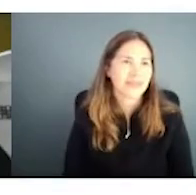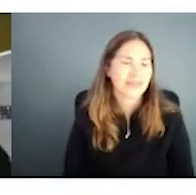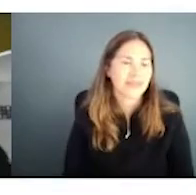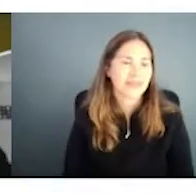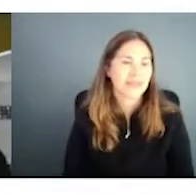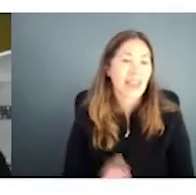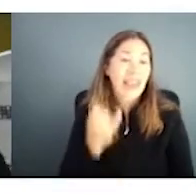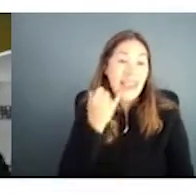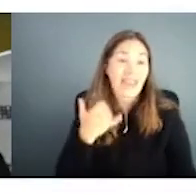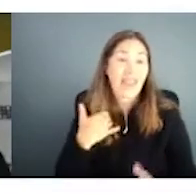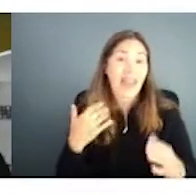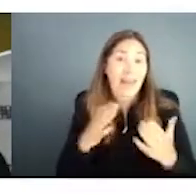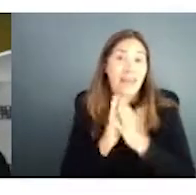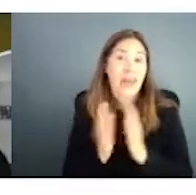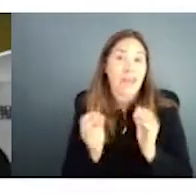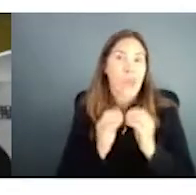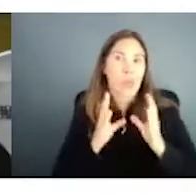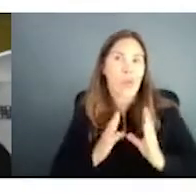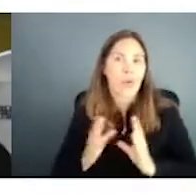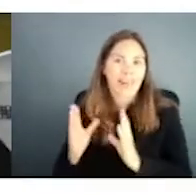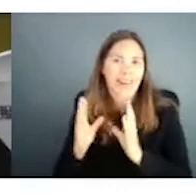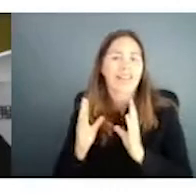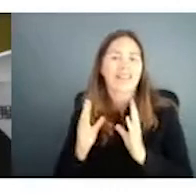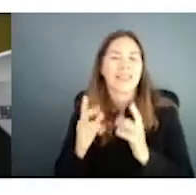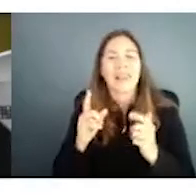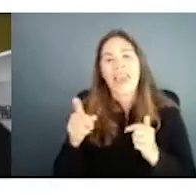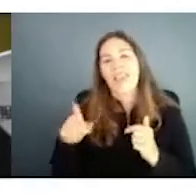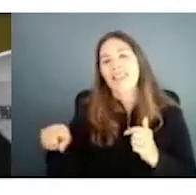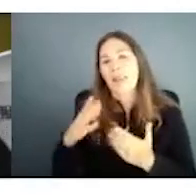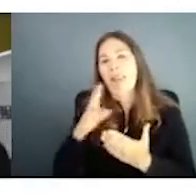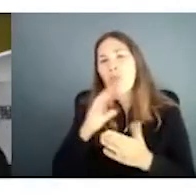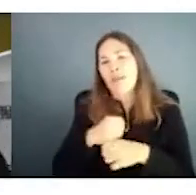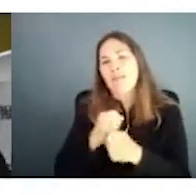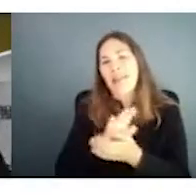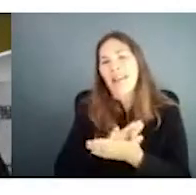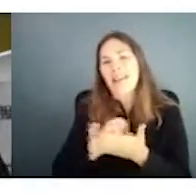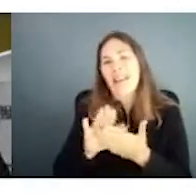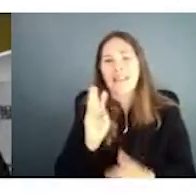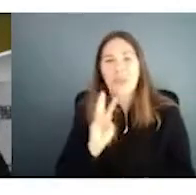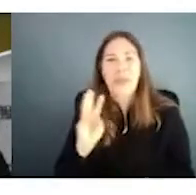If I ever get a little more organized, a lot of this would probably make a nice website.